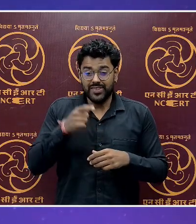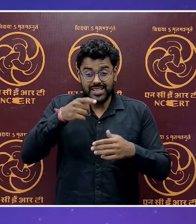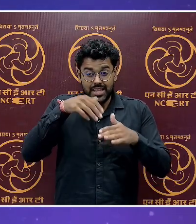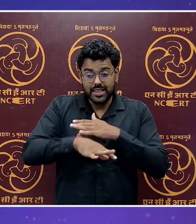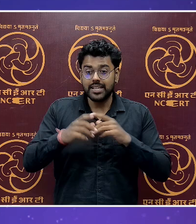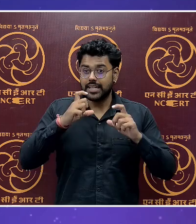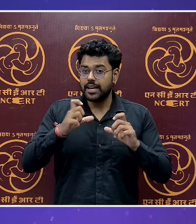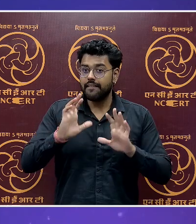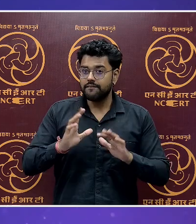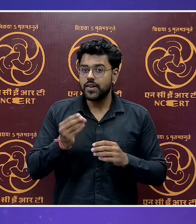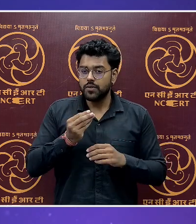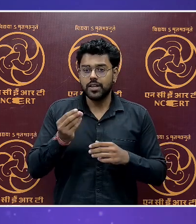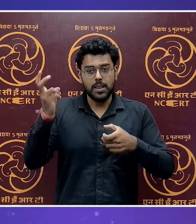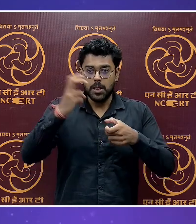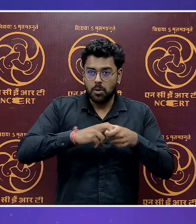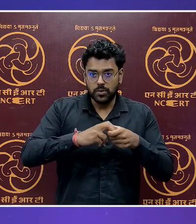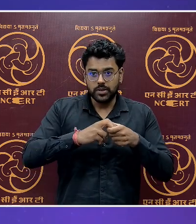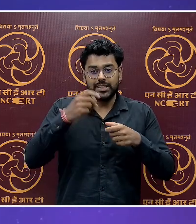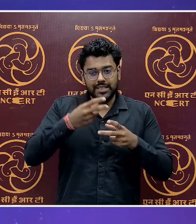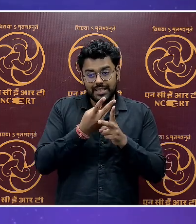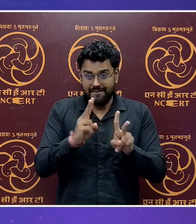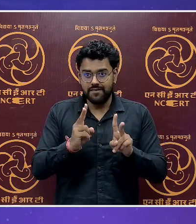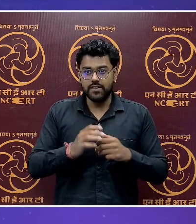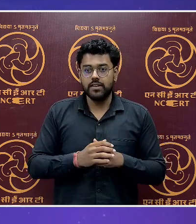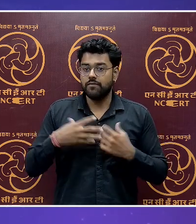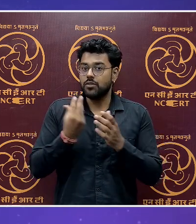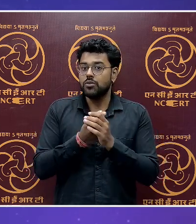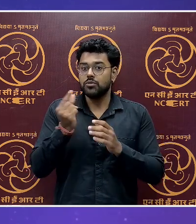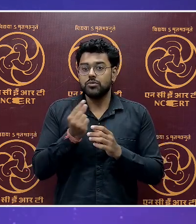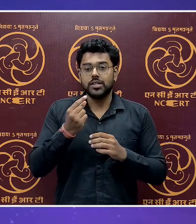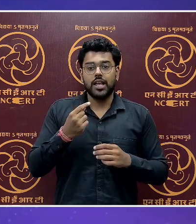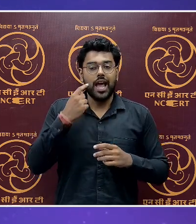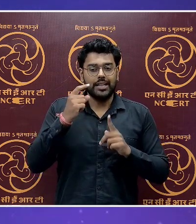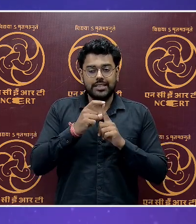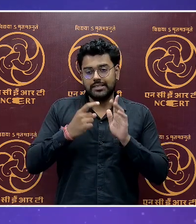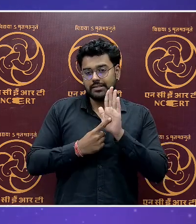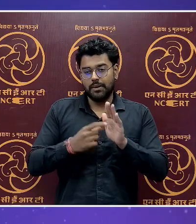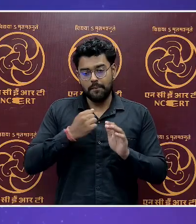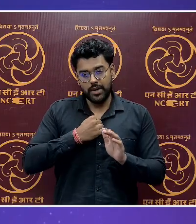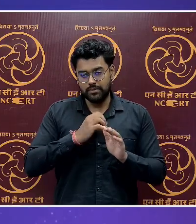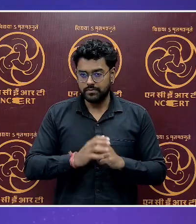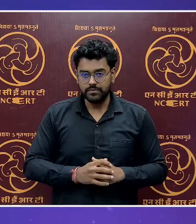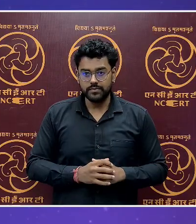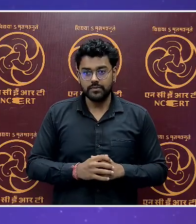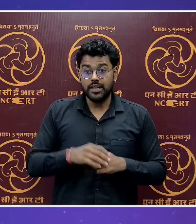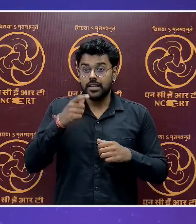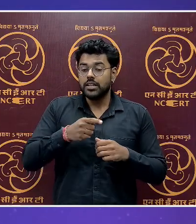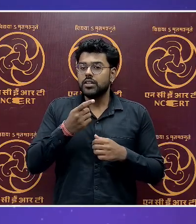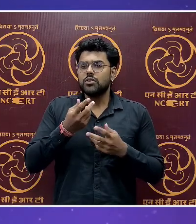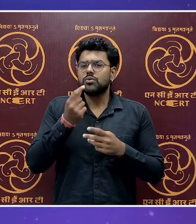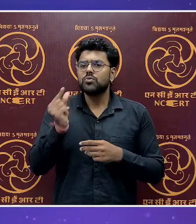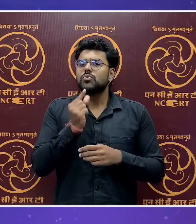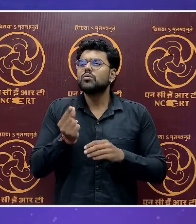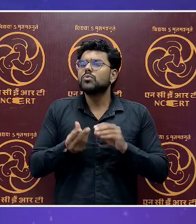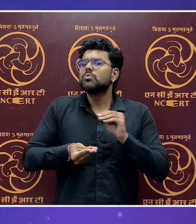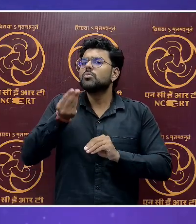taken care here, because login are different here. We are using a Meri Pehchan basically here, and how this could be very, very useful